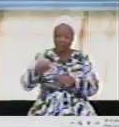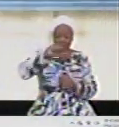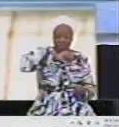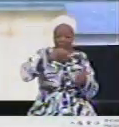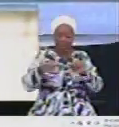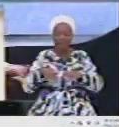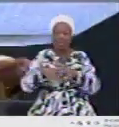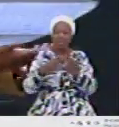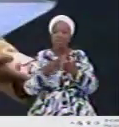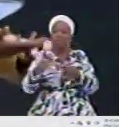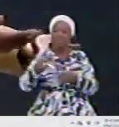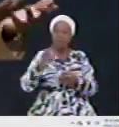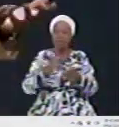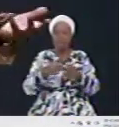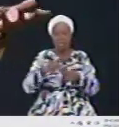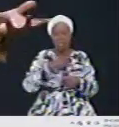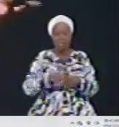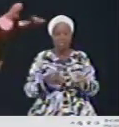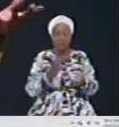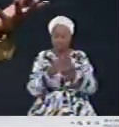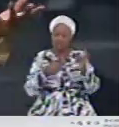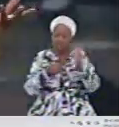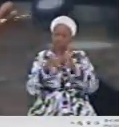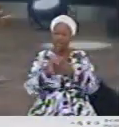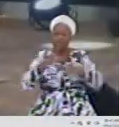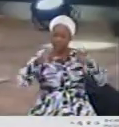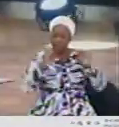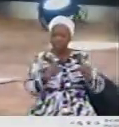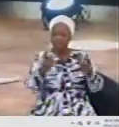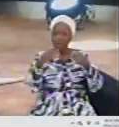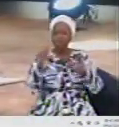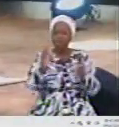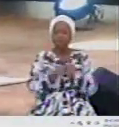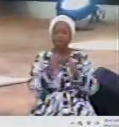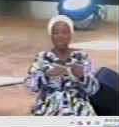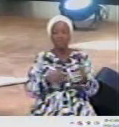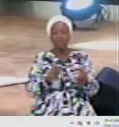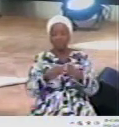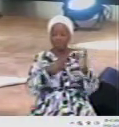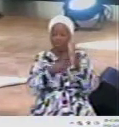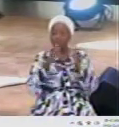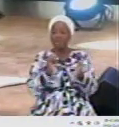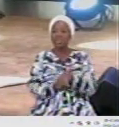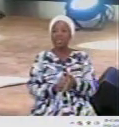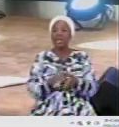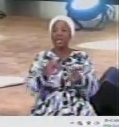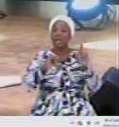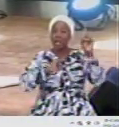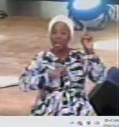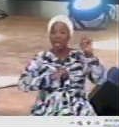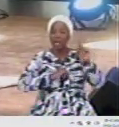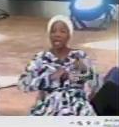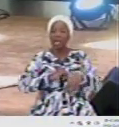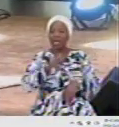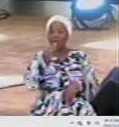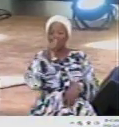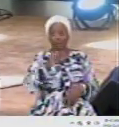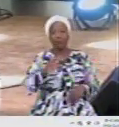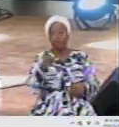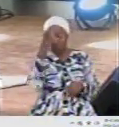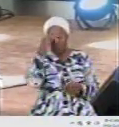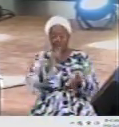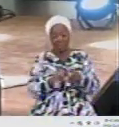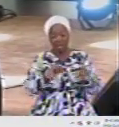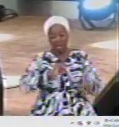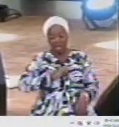Holy Ghost, there is evidence, the power comes with an evidence, you know, I am sanctified.